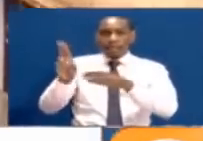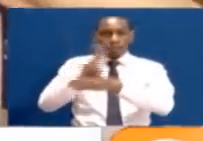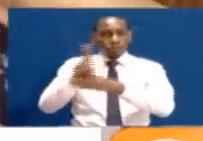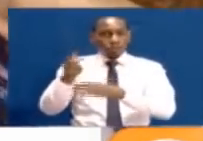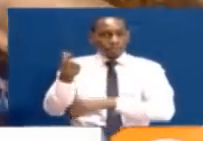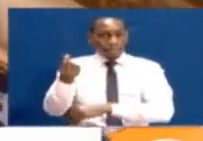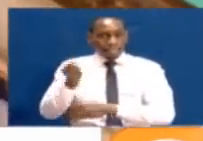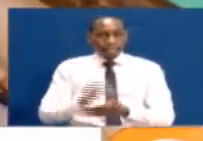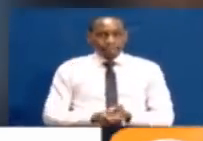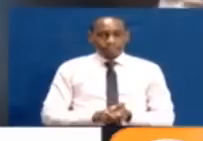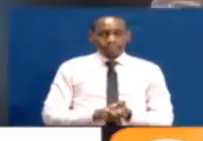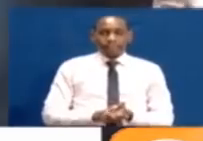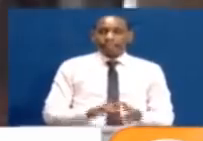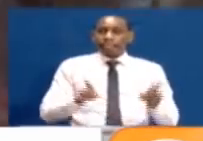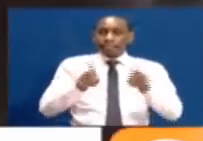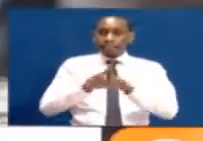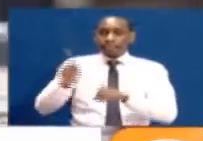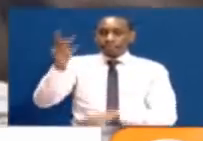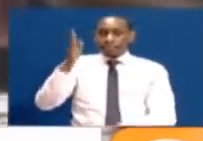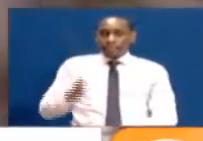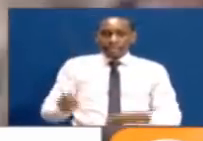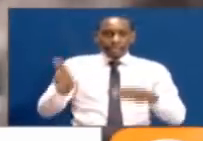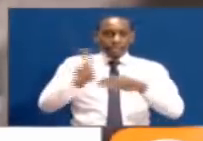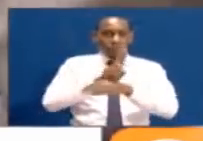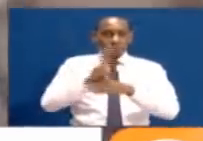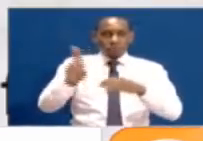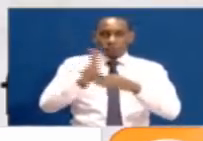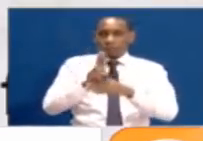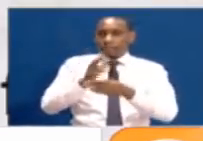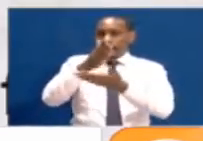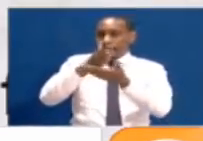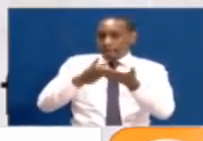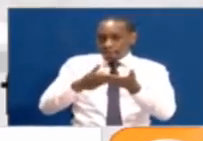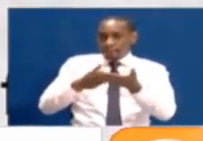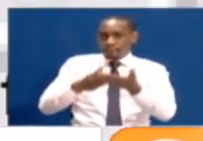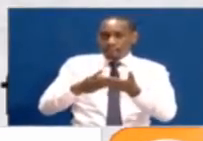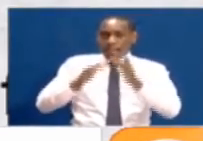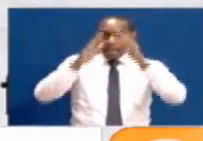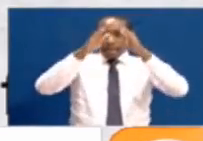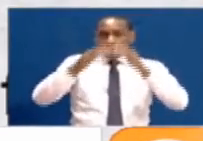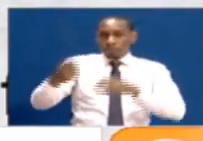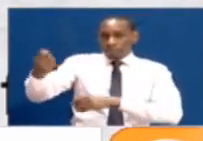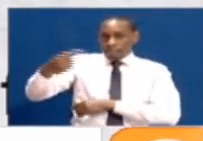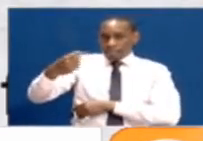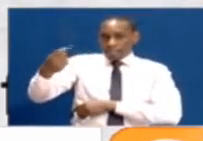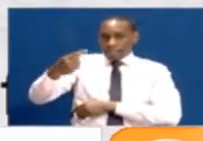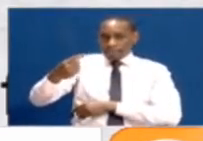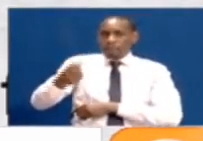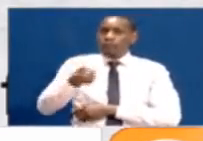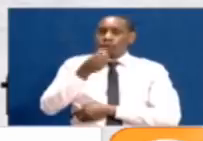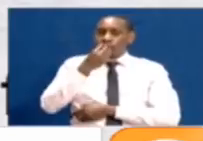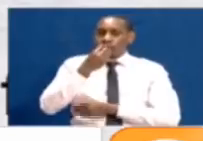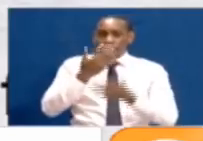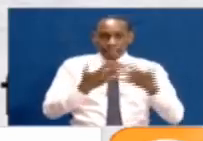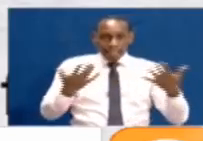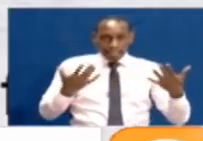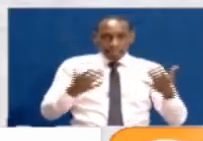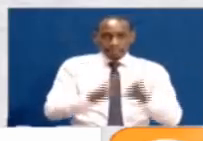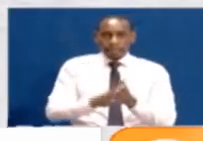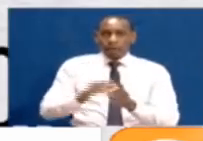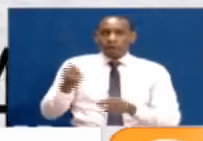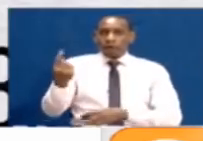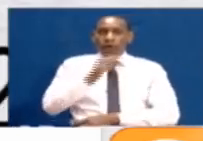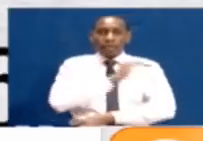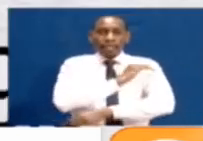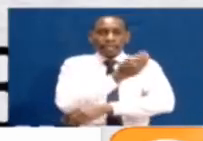money. Well, Kenyans spend almost half of their household income on food. Only